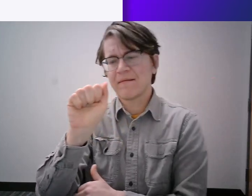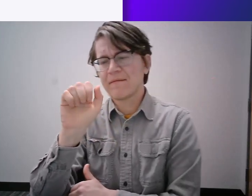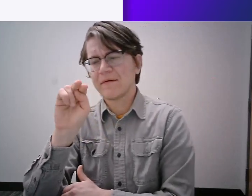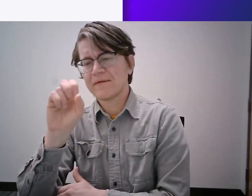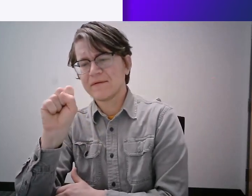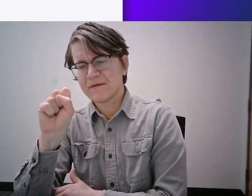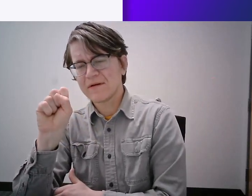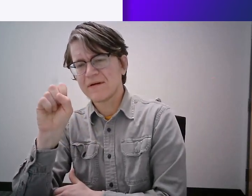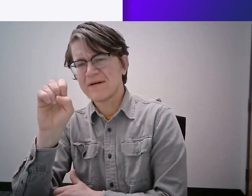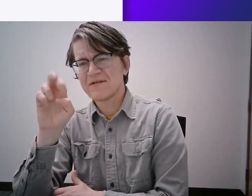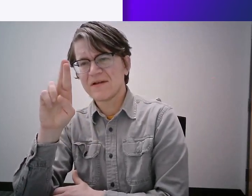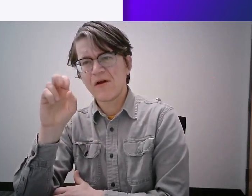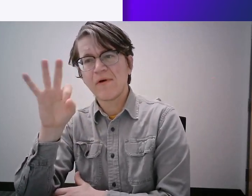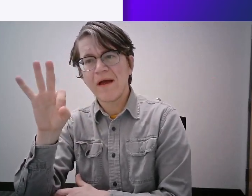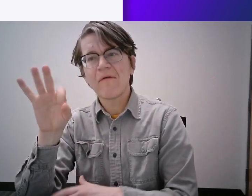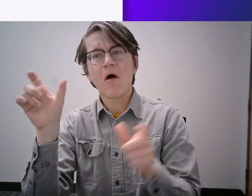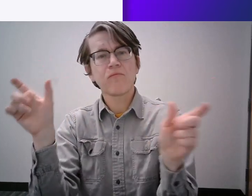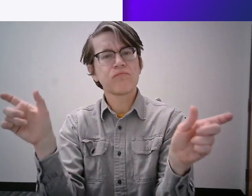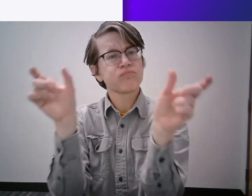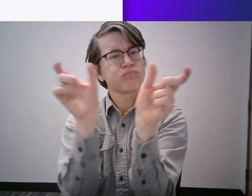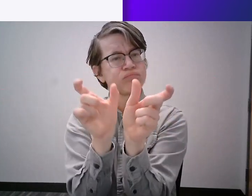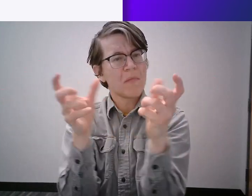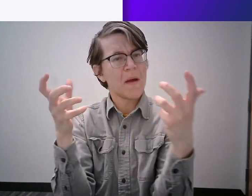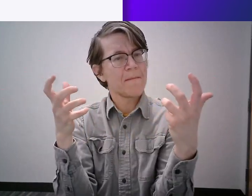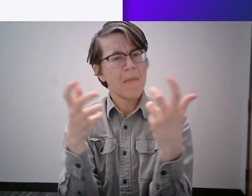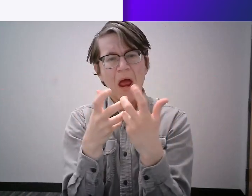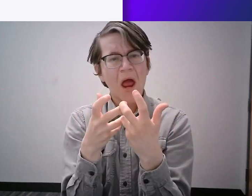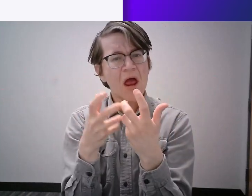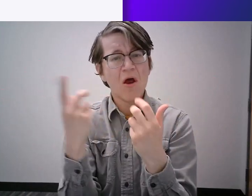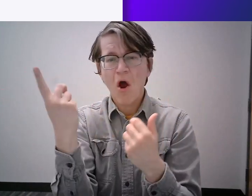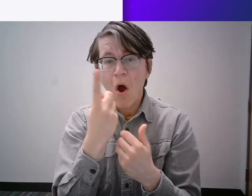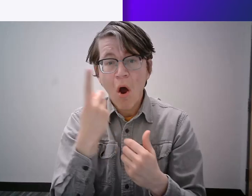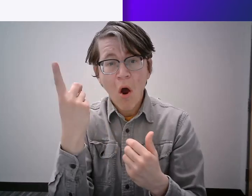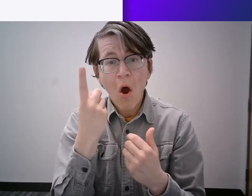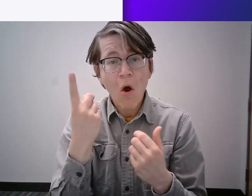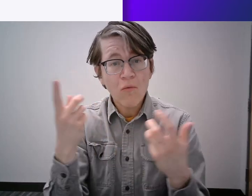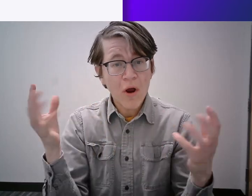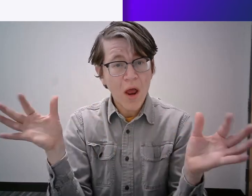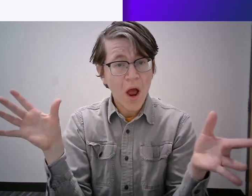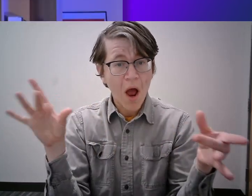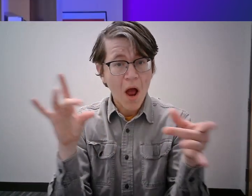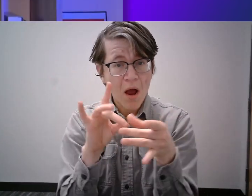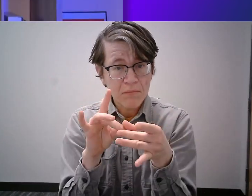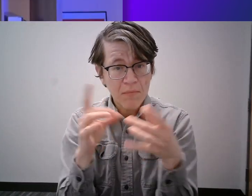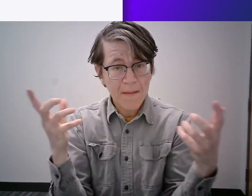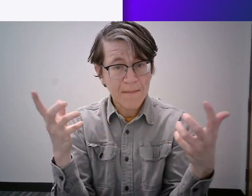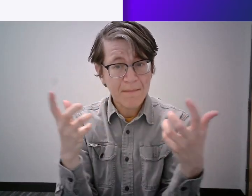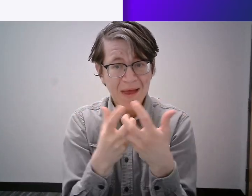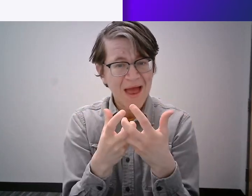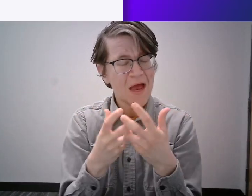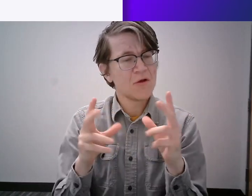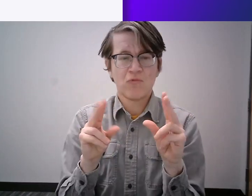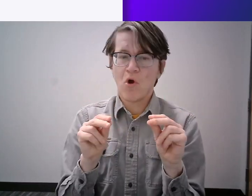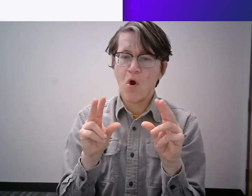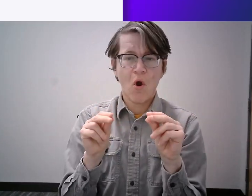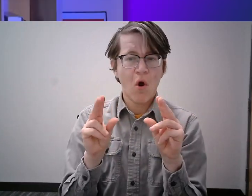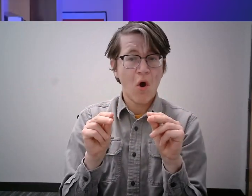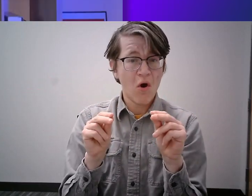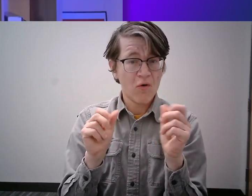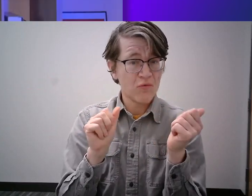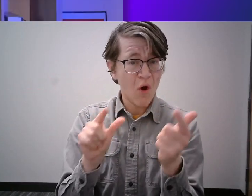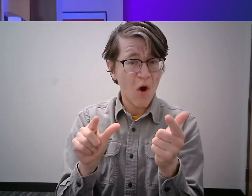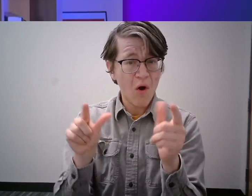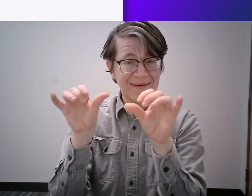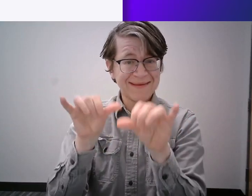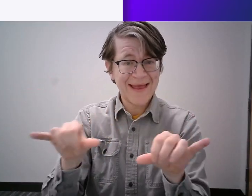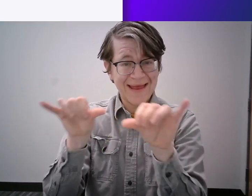Sans or Helvetica or Futura, all sans serif typefaces. All the same though? Not really. On the